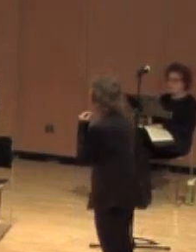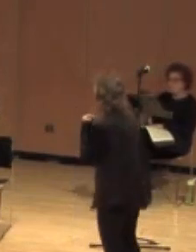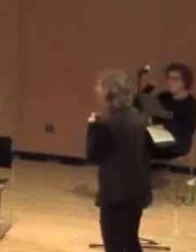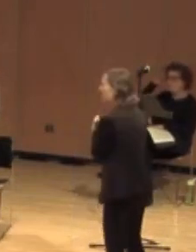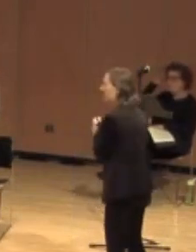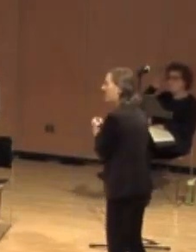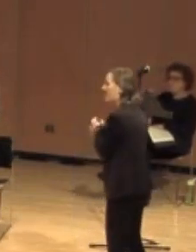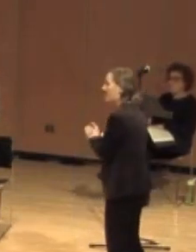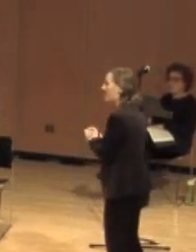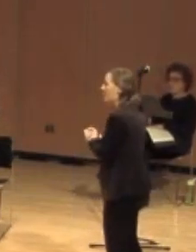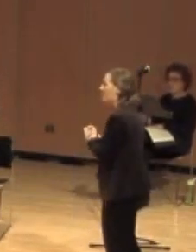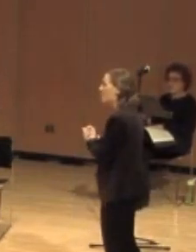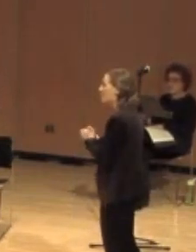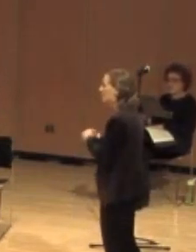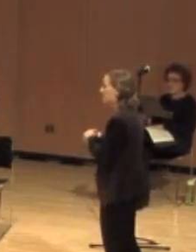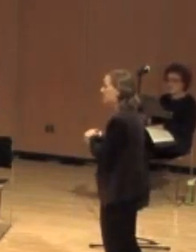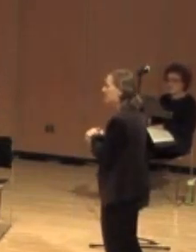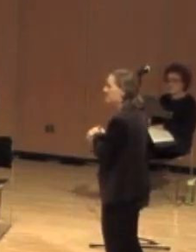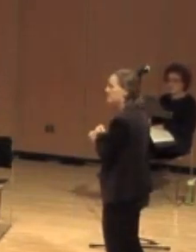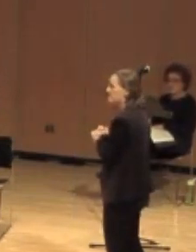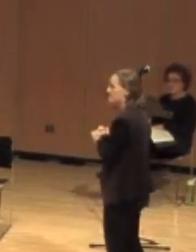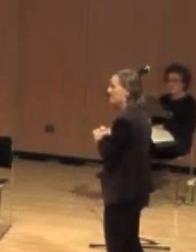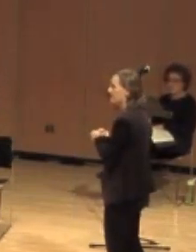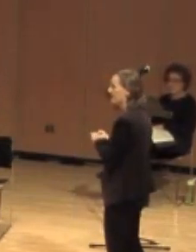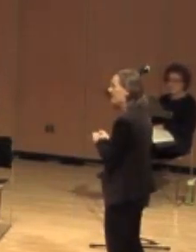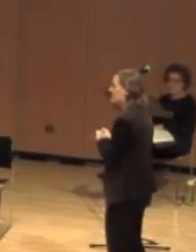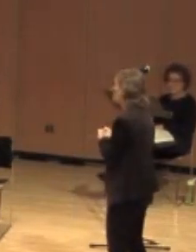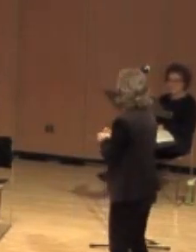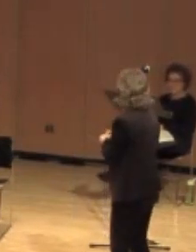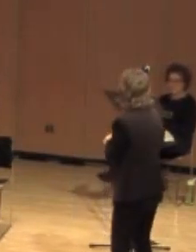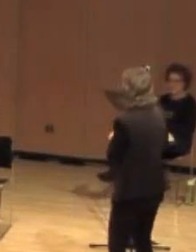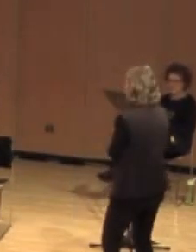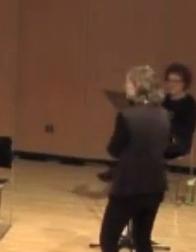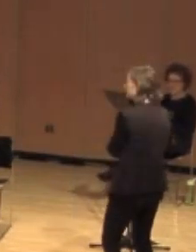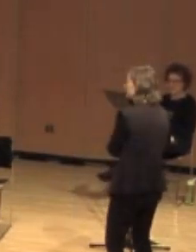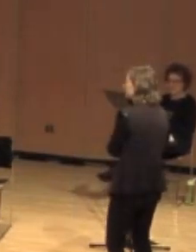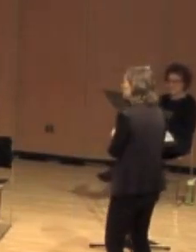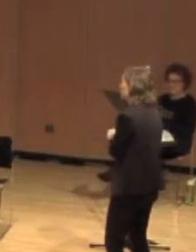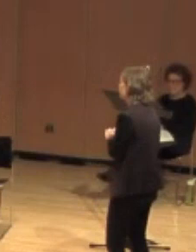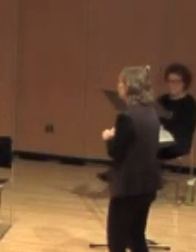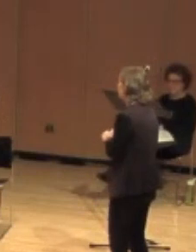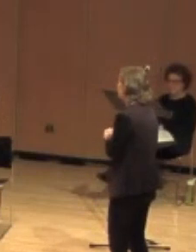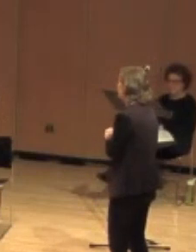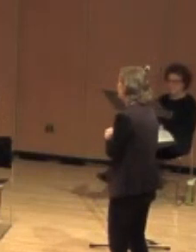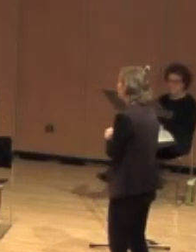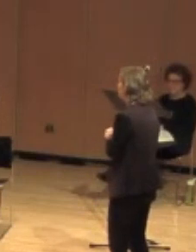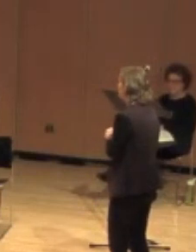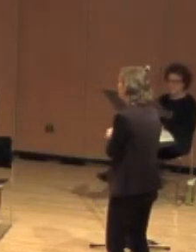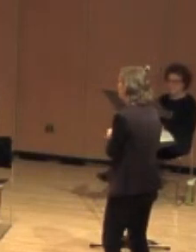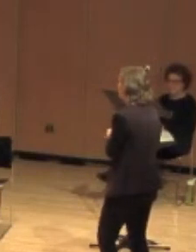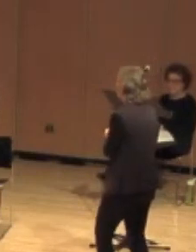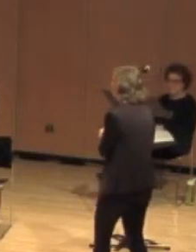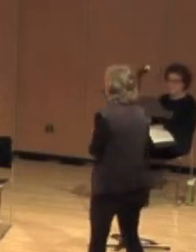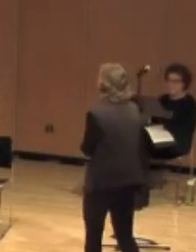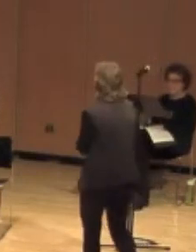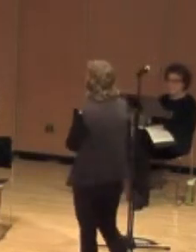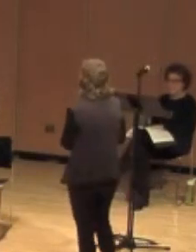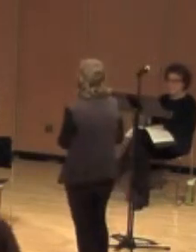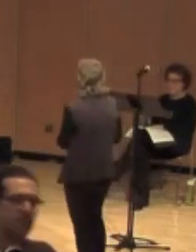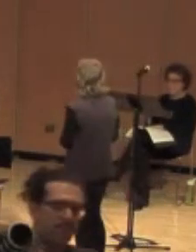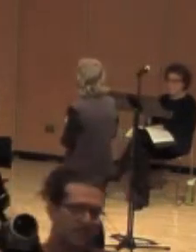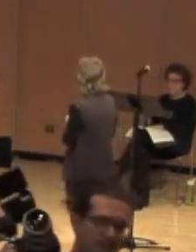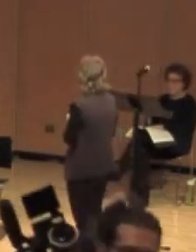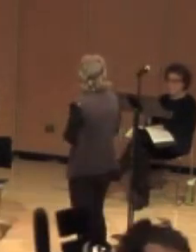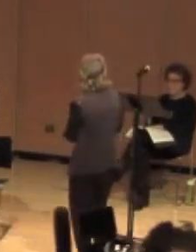yes so ASA will be here you guys are sharing the mic in the beginning once he leaves once he leaves with